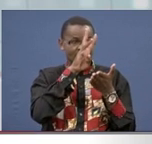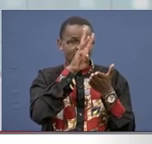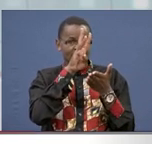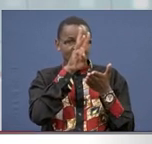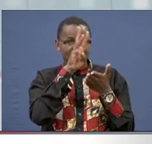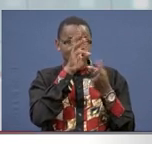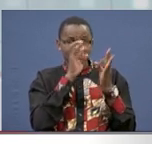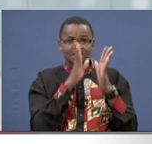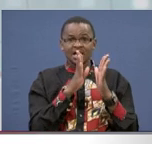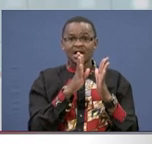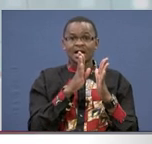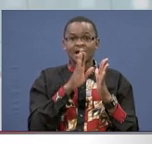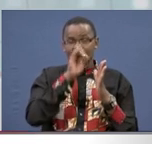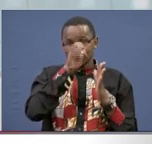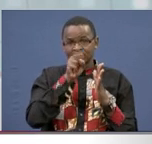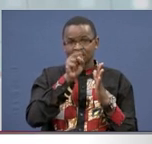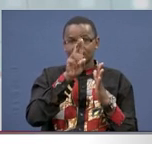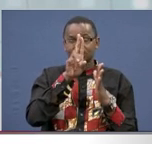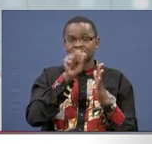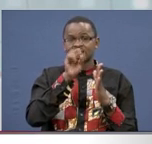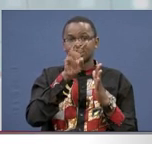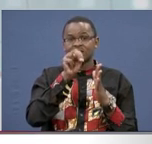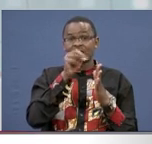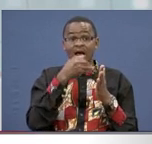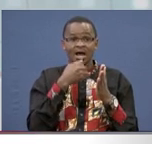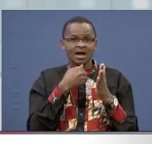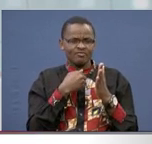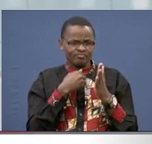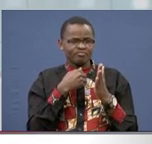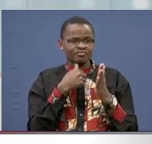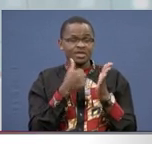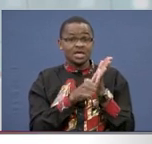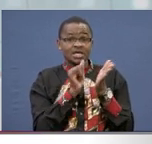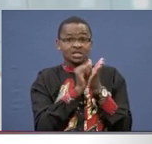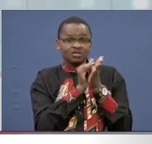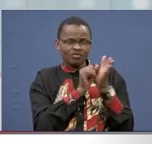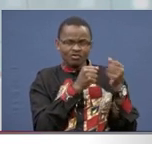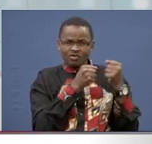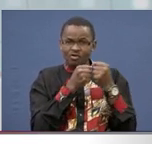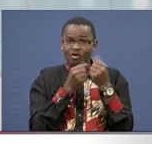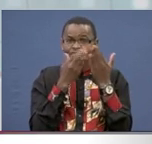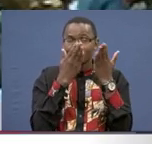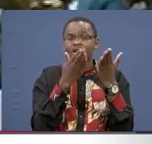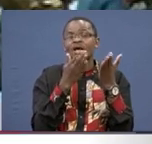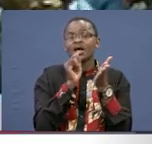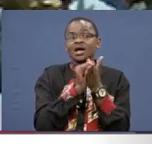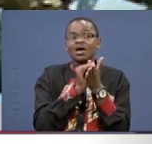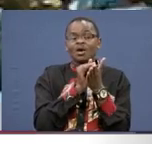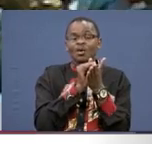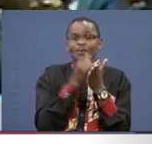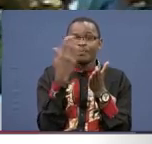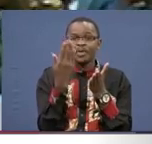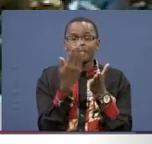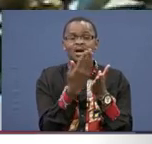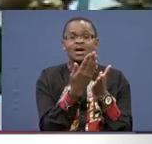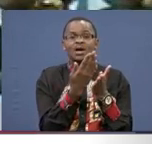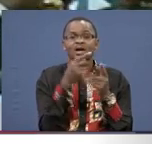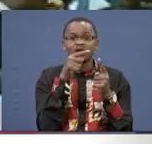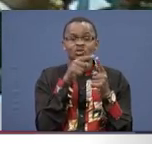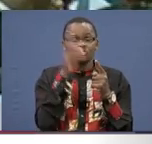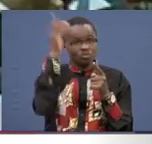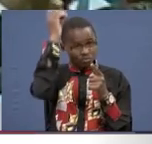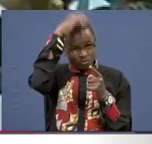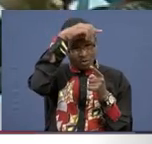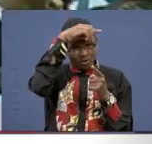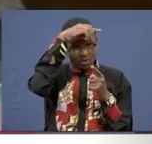bench led by Justice Joel Ngoge today heard the case contesting the awarding of the ballot printing tender to